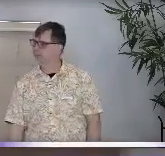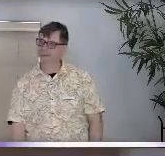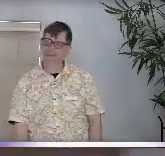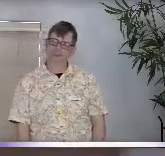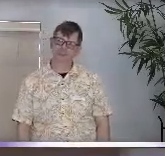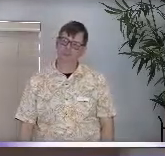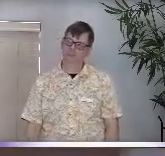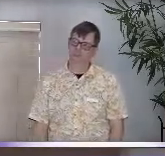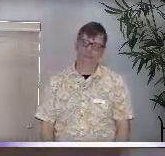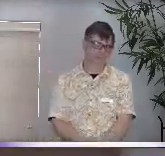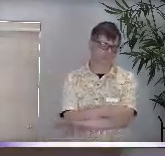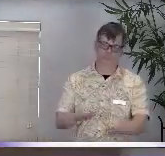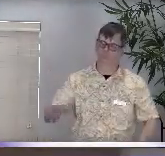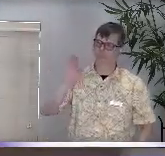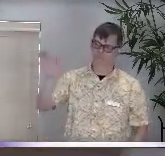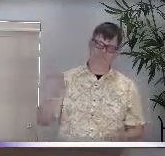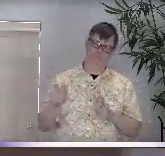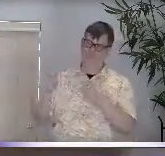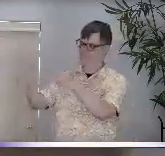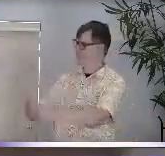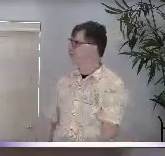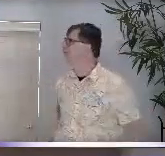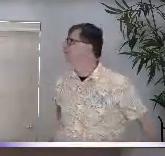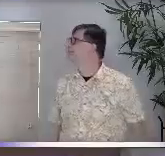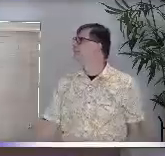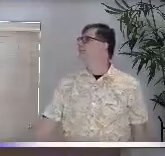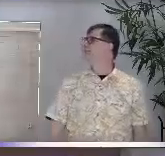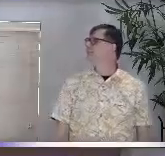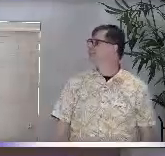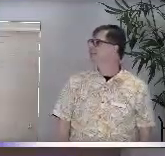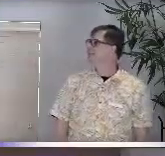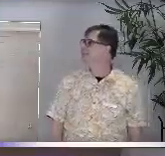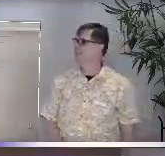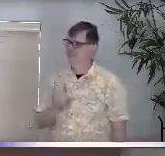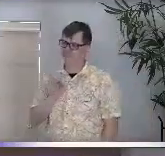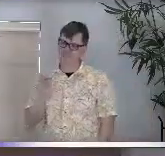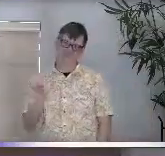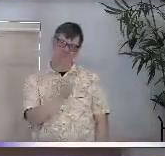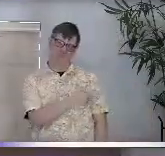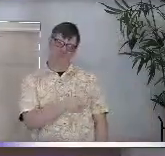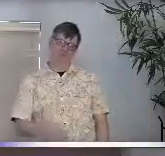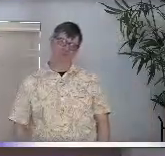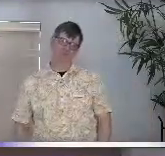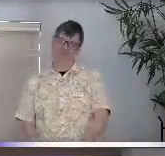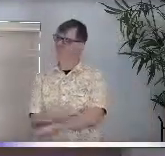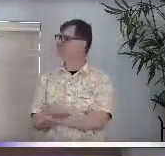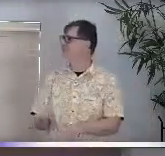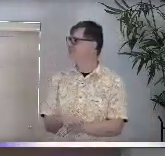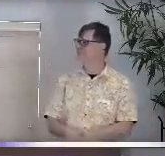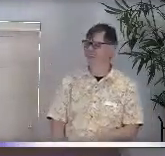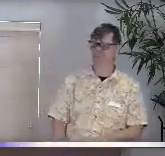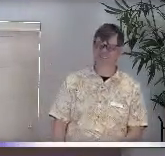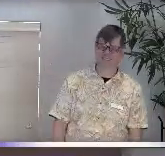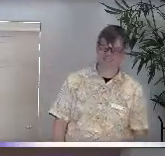this not that way, not that way, like in the van. And I'm like, Lukey, we're going, no, turn that